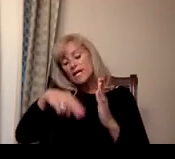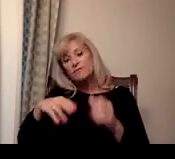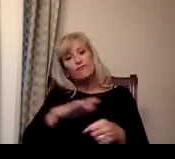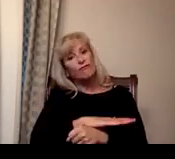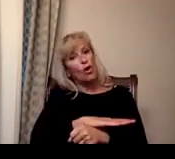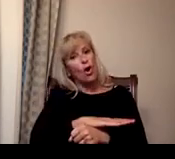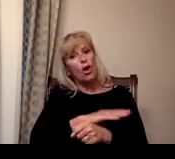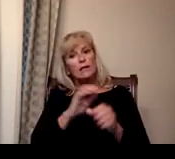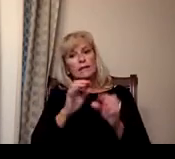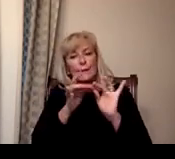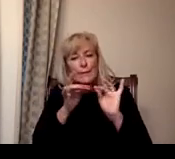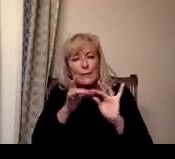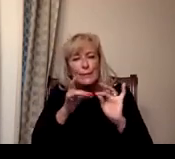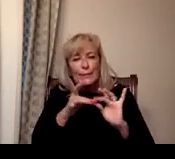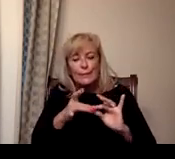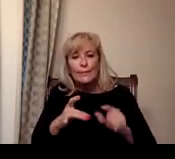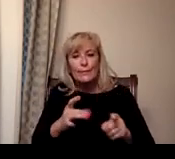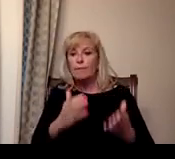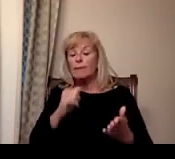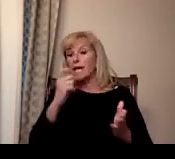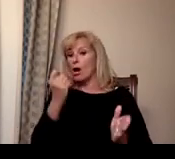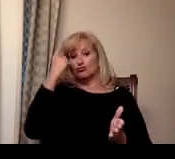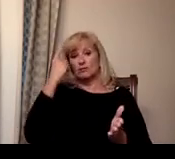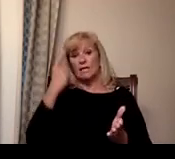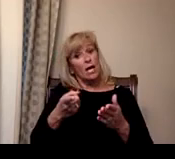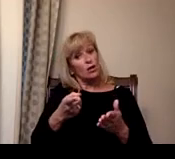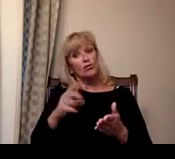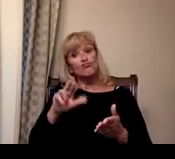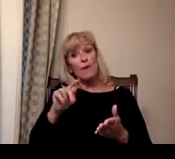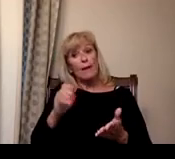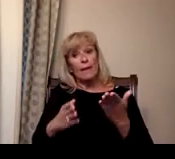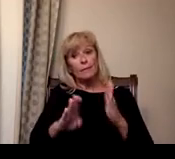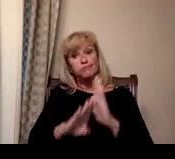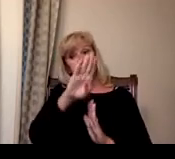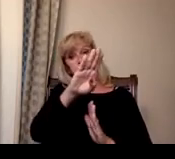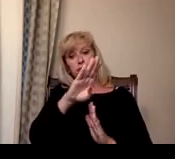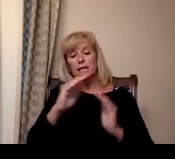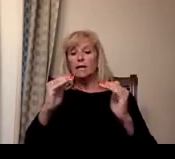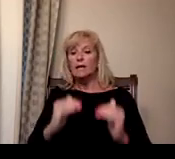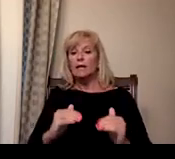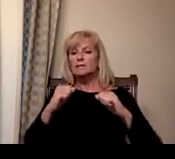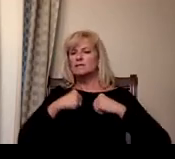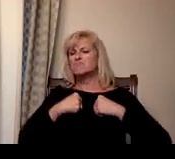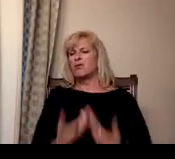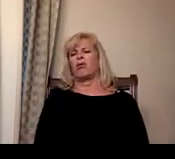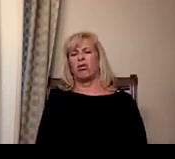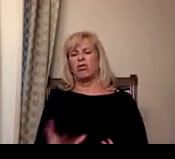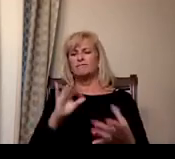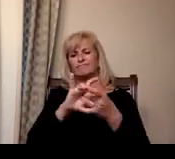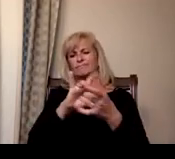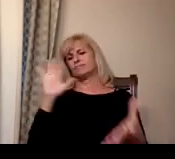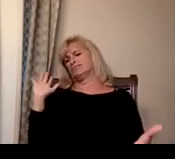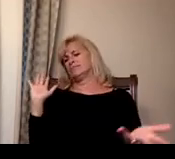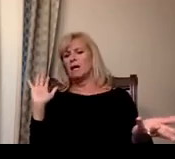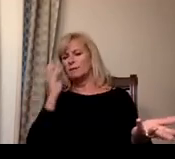fully, you might not understand that, and your rate might go up if you're not paying attention. Fatigue and disengagement, let's face it.